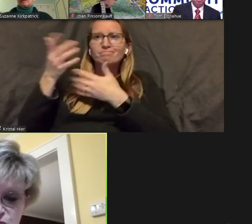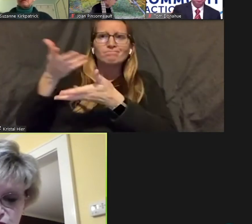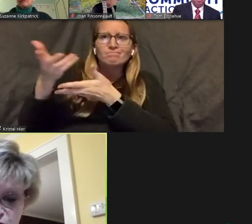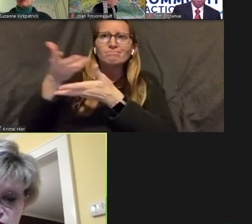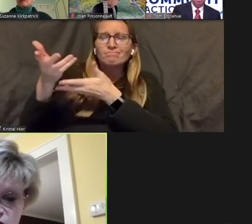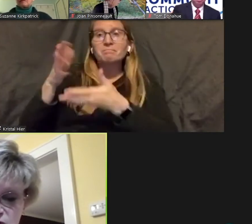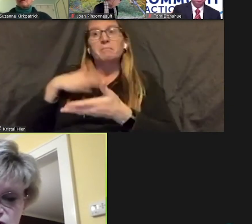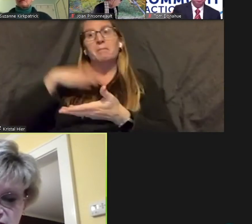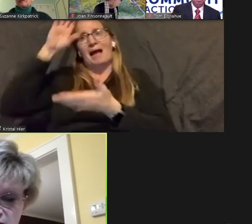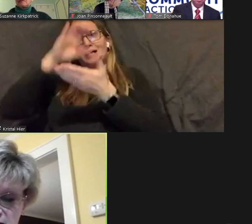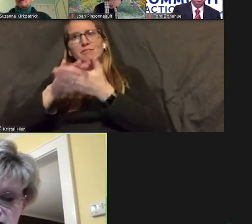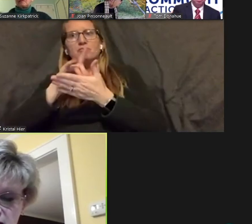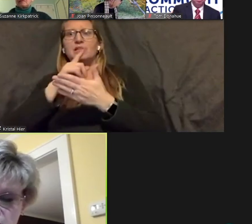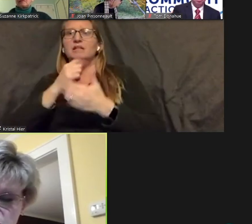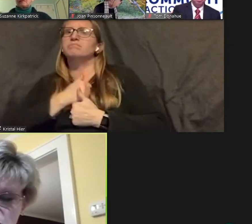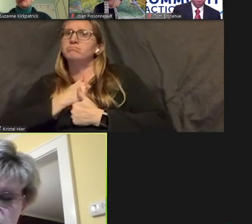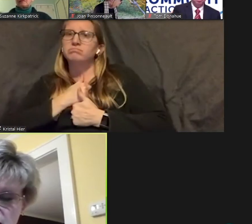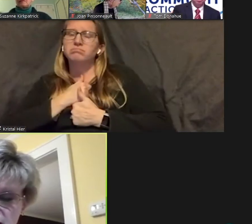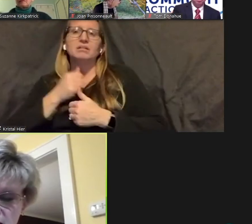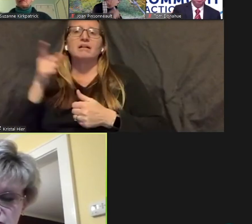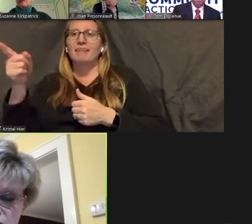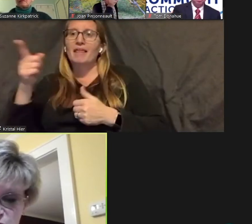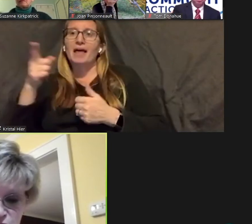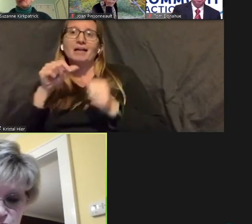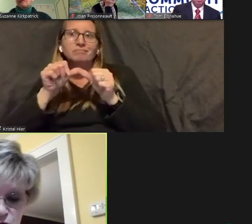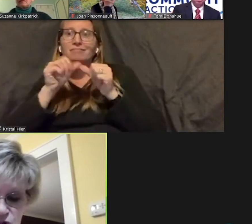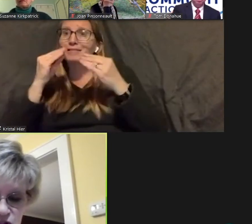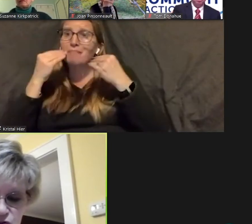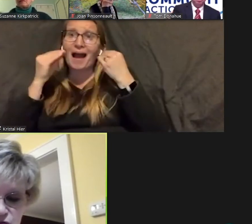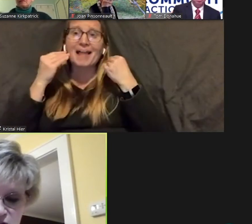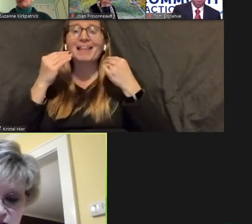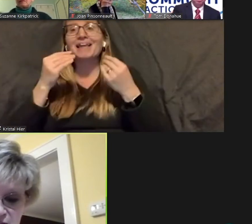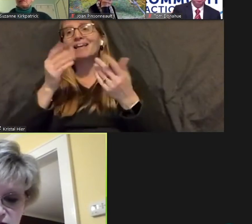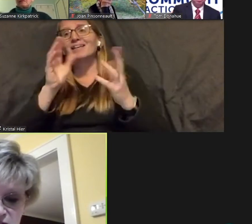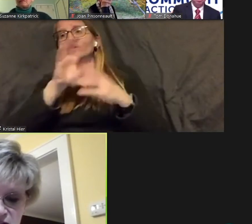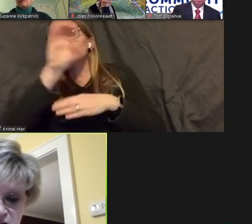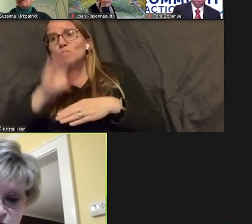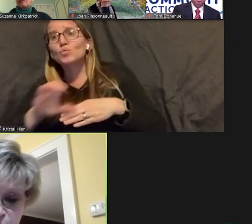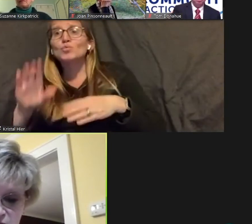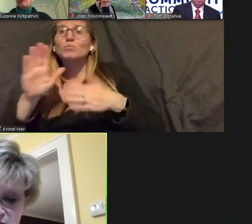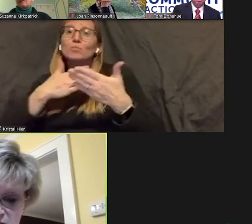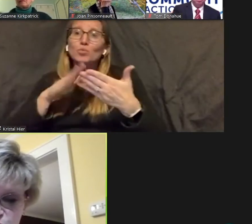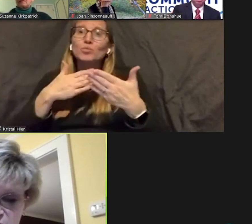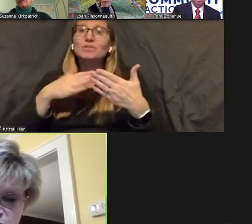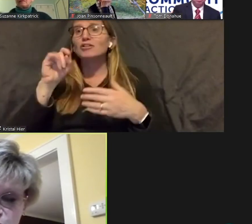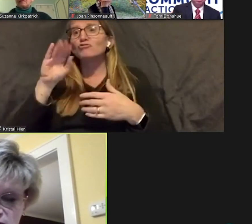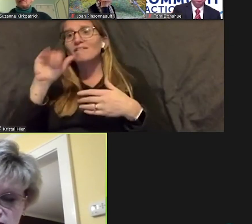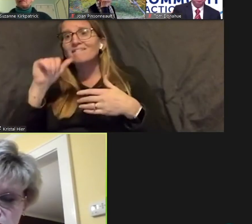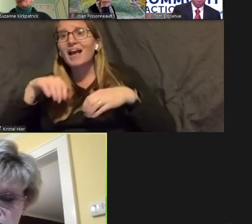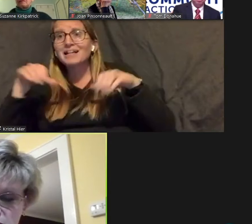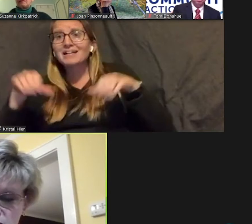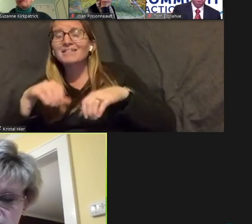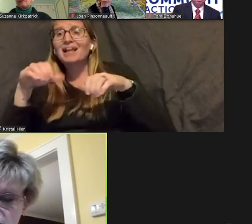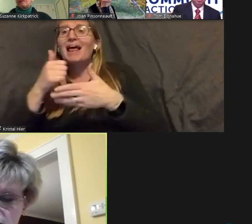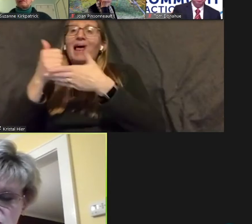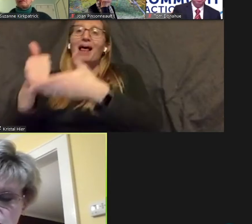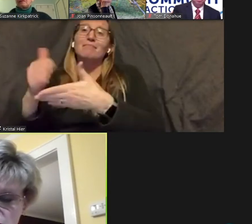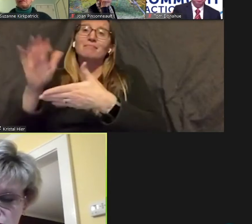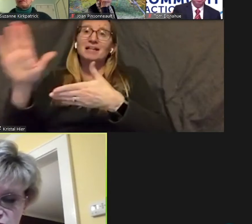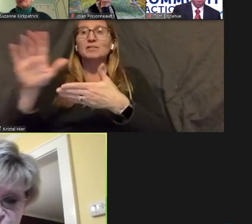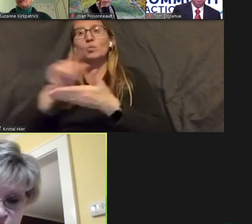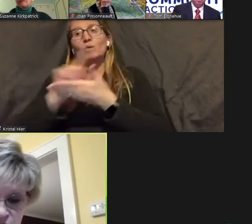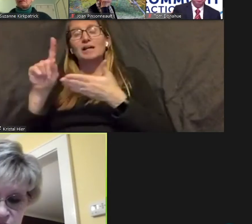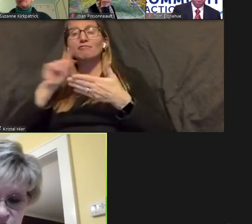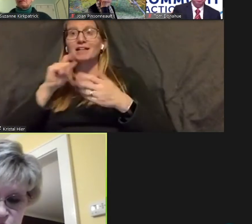They've engaged him with phone call check-ins, kept him smiling and laughing with Zoom music, trivia, and activities, brightened his week with Wednesday meals, and